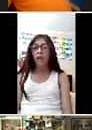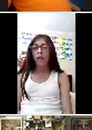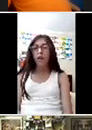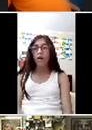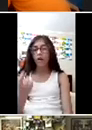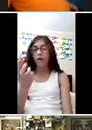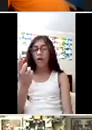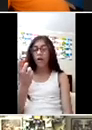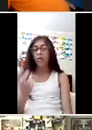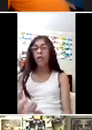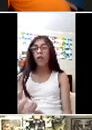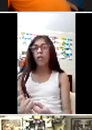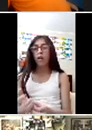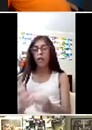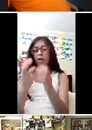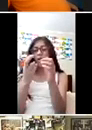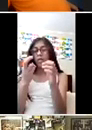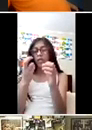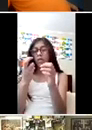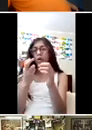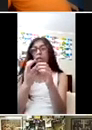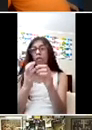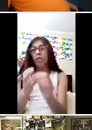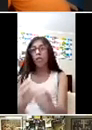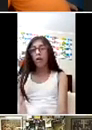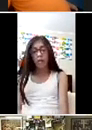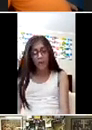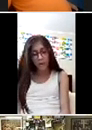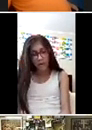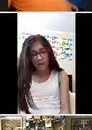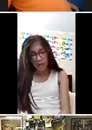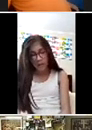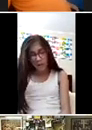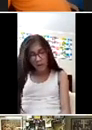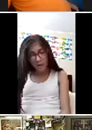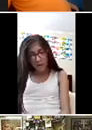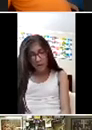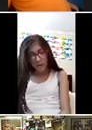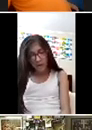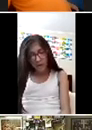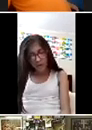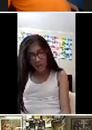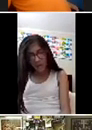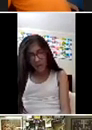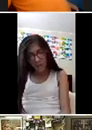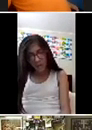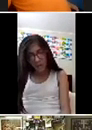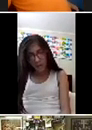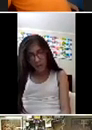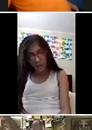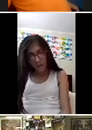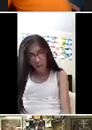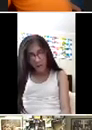seed was thrown amongst stones. And when they were sowing seed, because it was a road in between a lot of times.